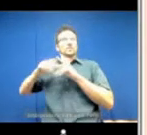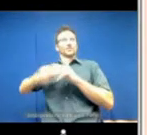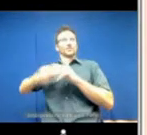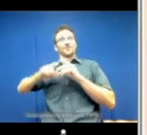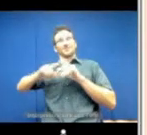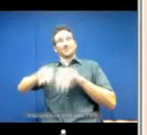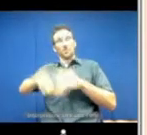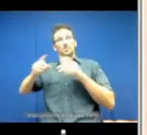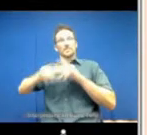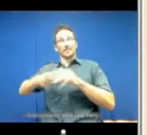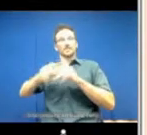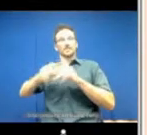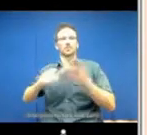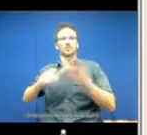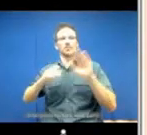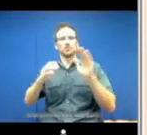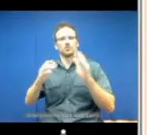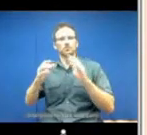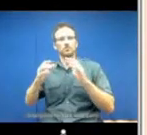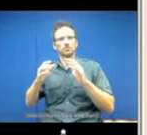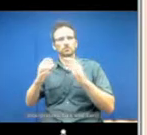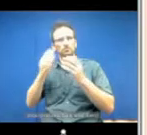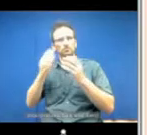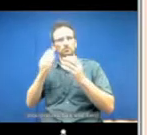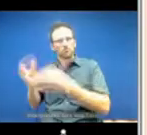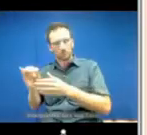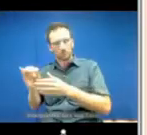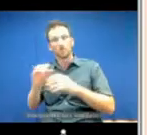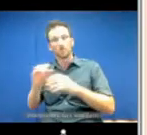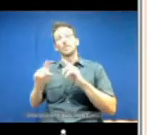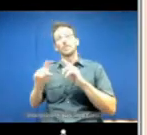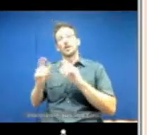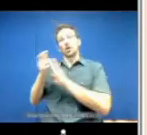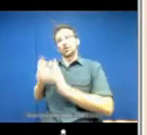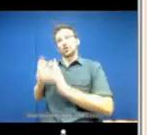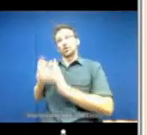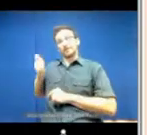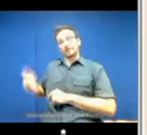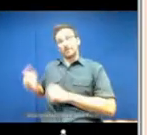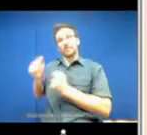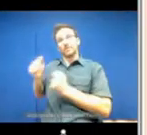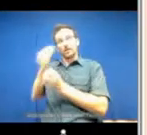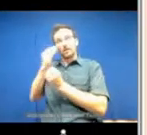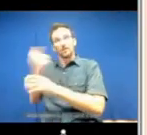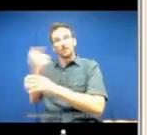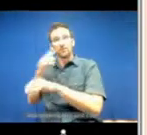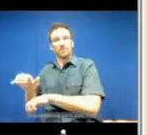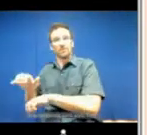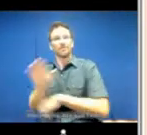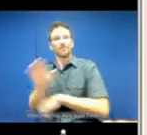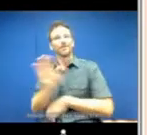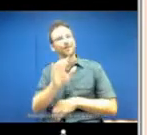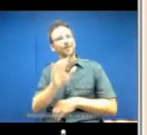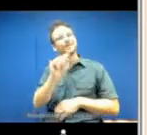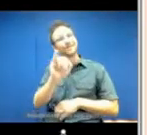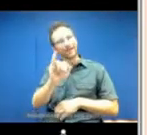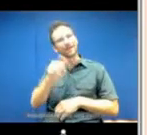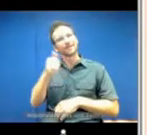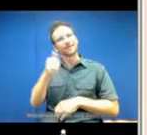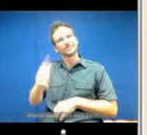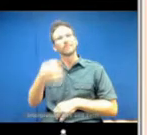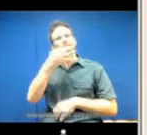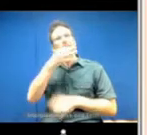But we don't want to let the attorney make that record, because the table interpreter is the expert. They're the ones